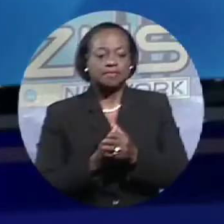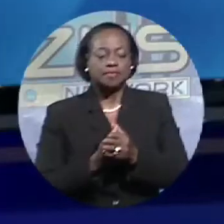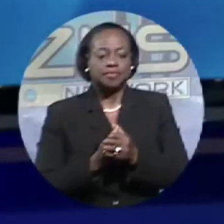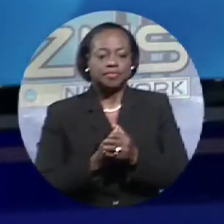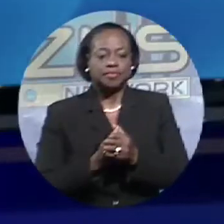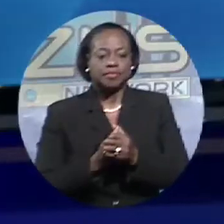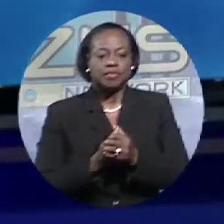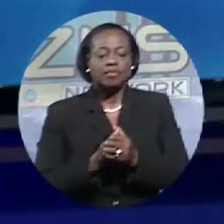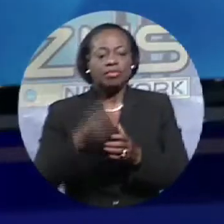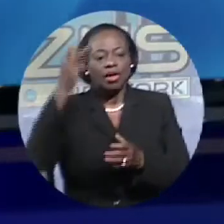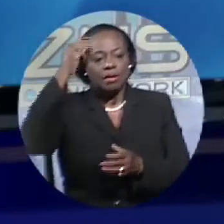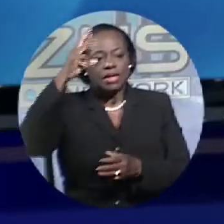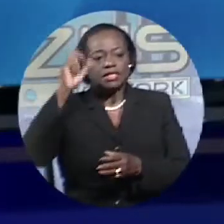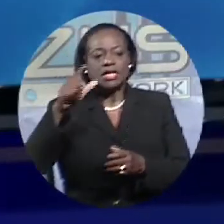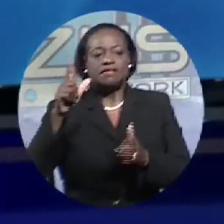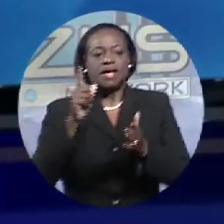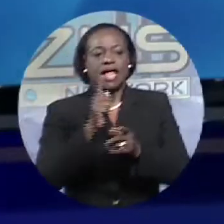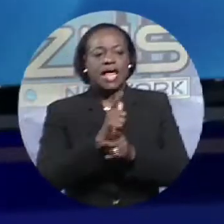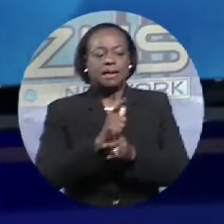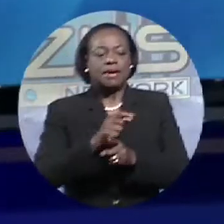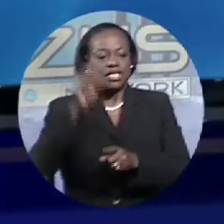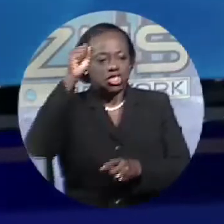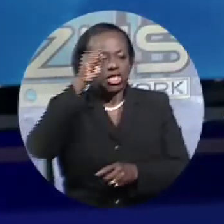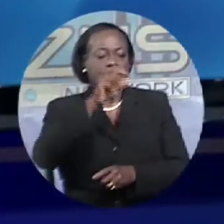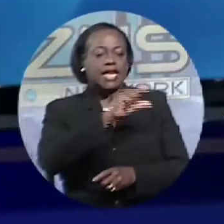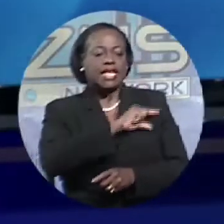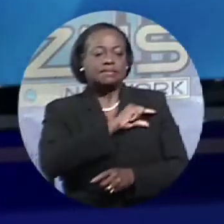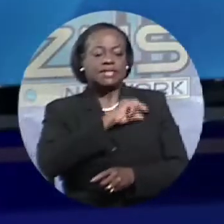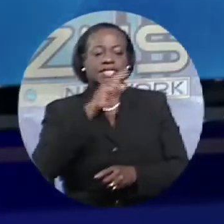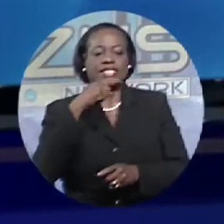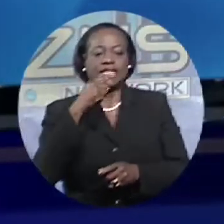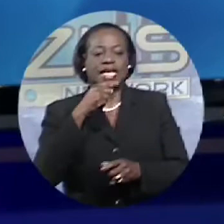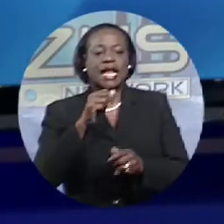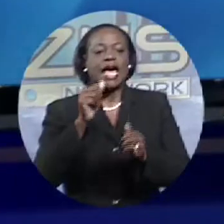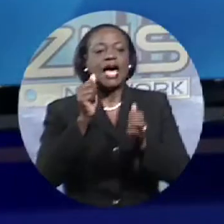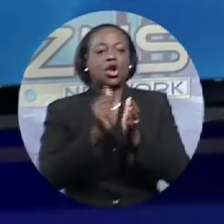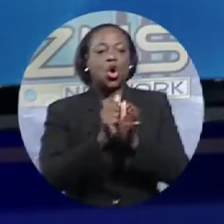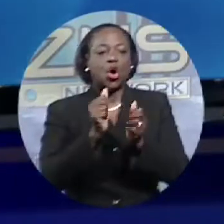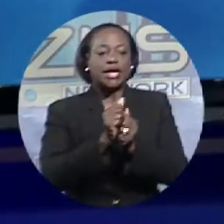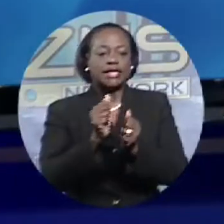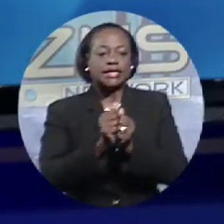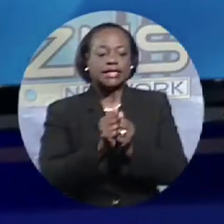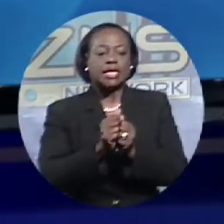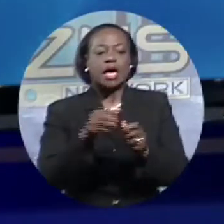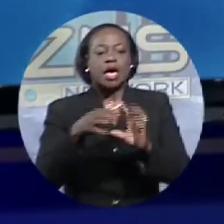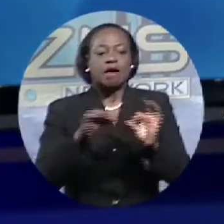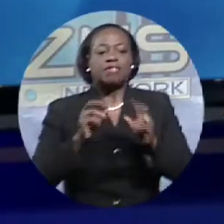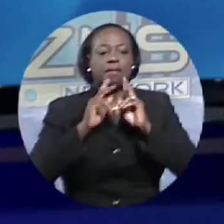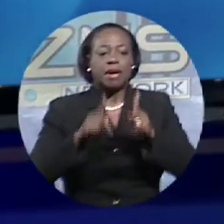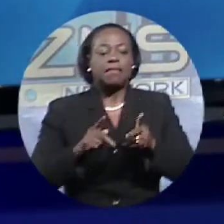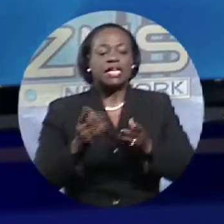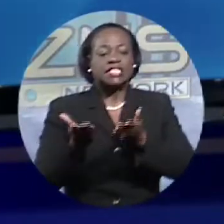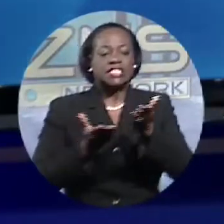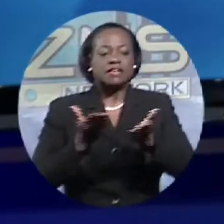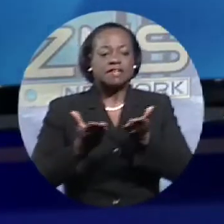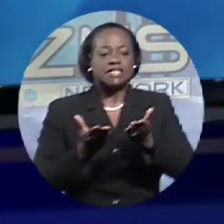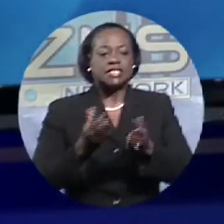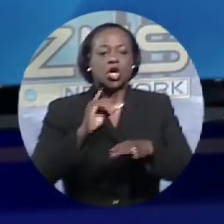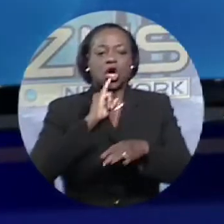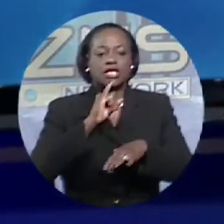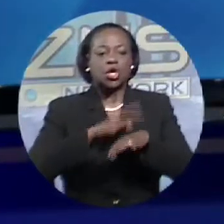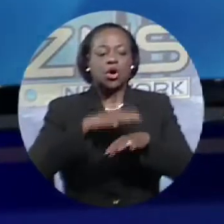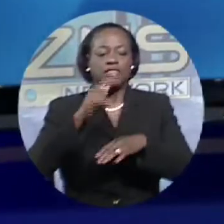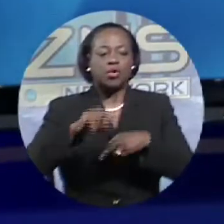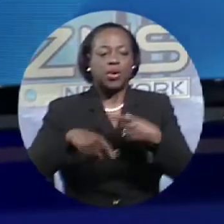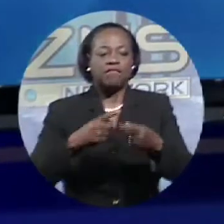In other news tonight, Minister of Labor Shane Gibson revealed today that an audit of the public service is currently underway to determine strengths and weaknesses in